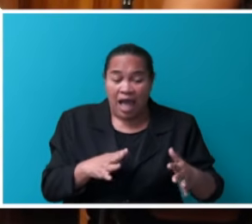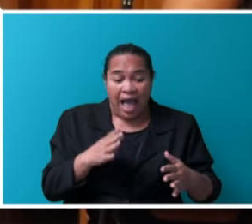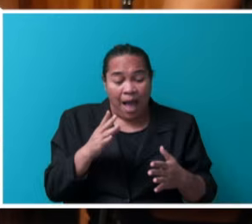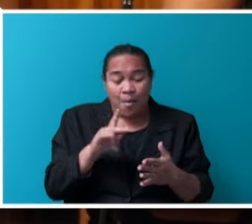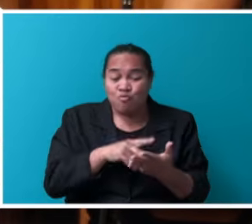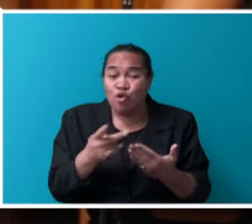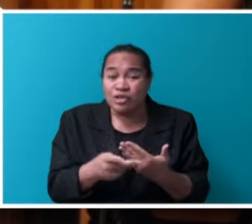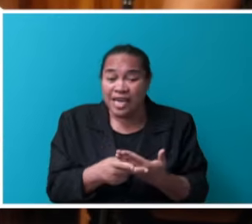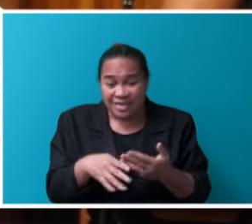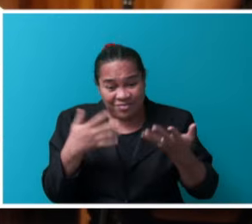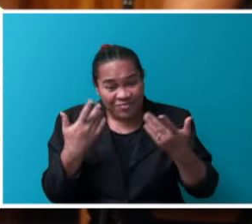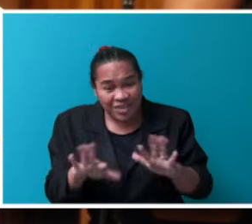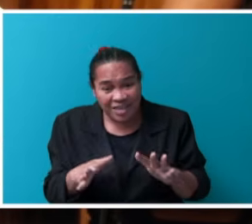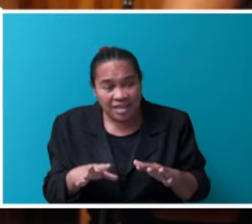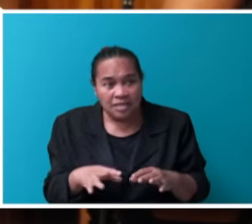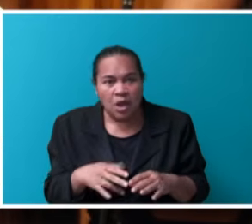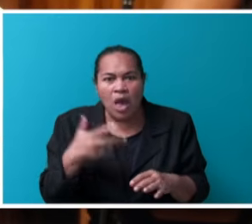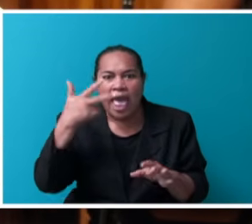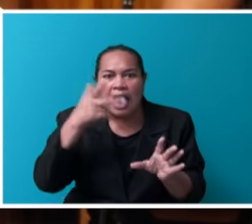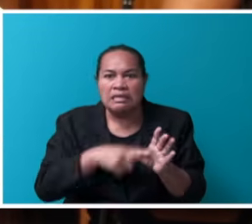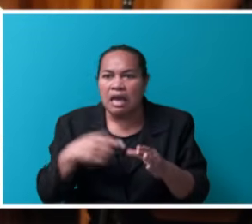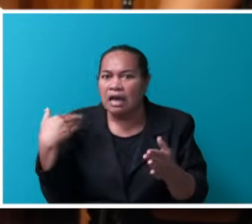was installed for 8 years,